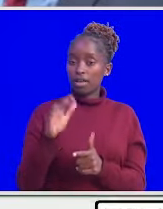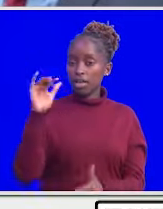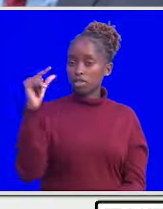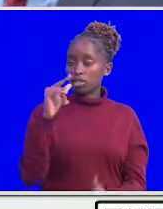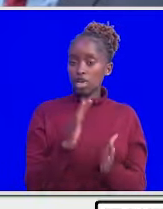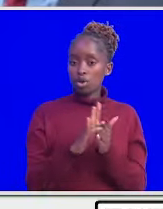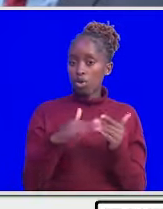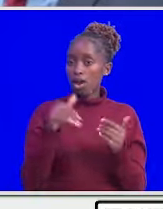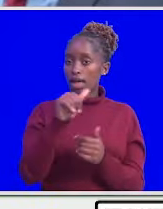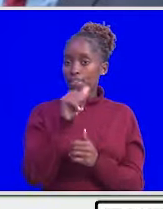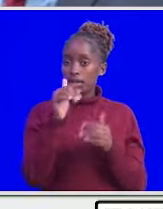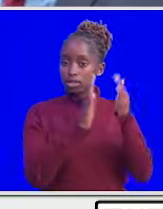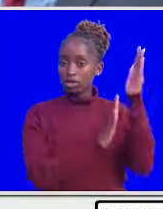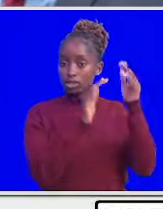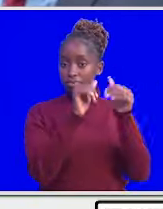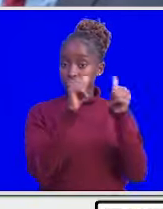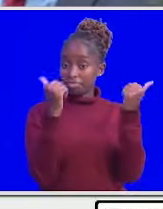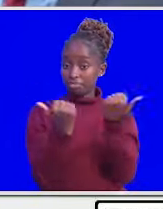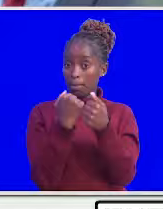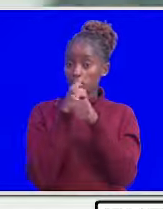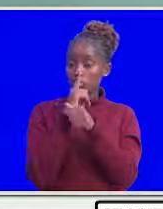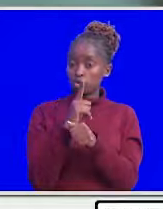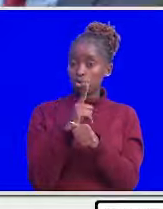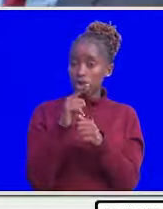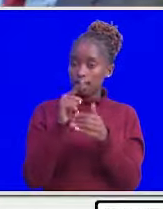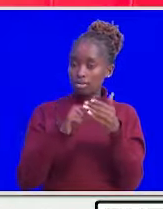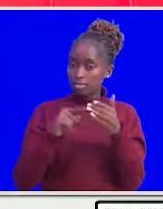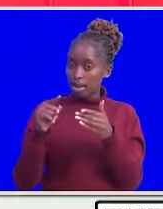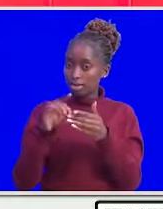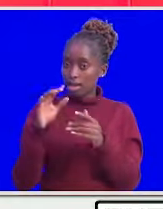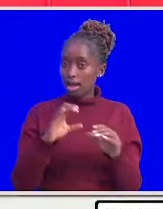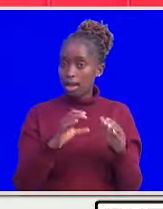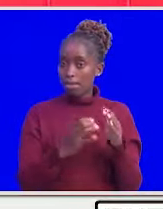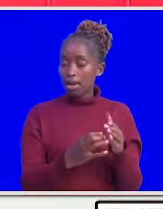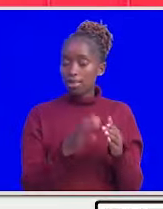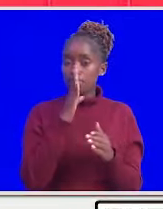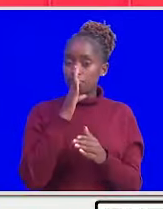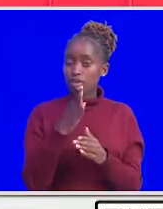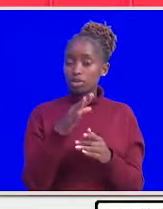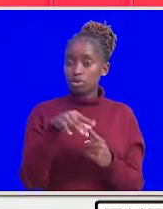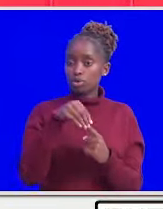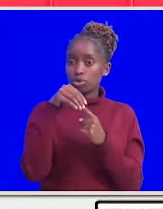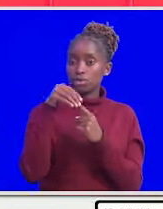relevant security agencies, to ensure that the right company was selected. 1,000 notes